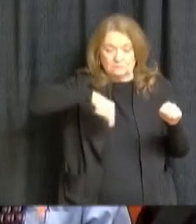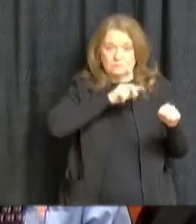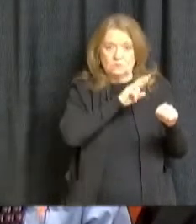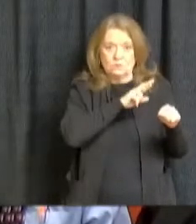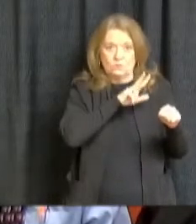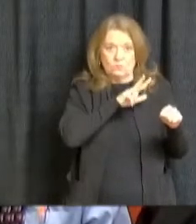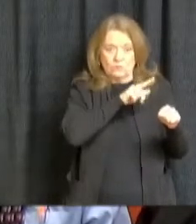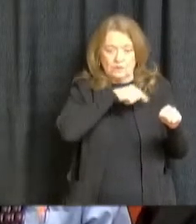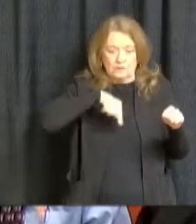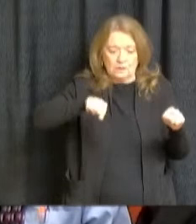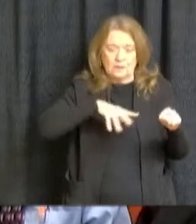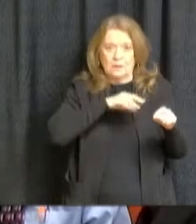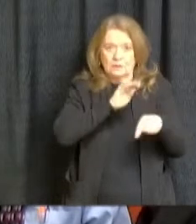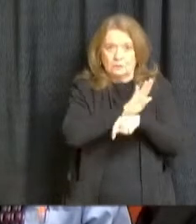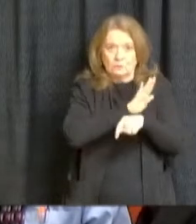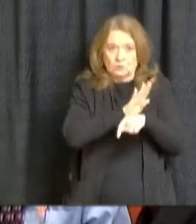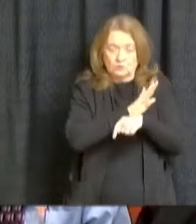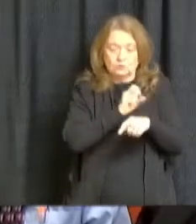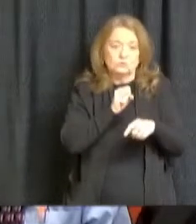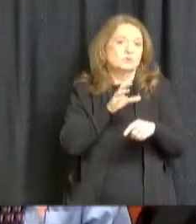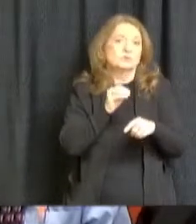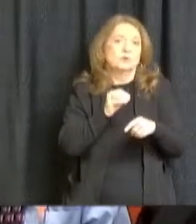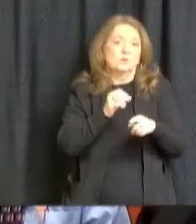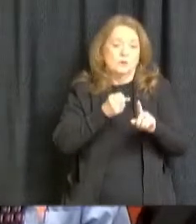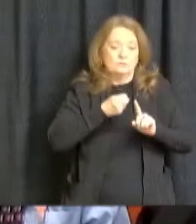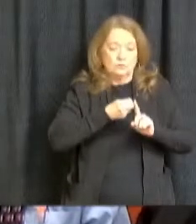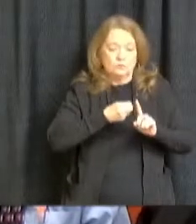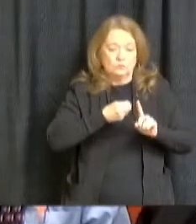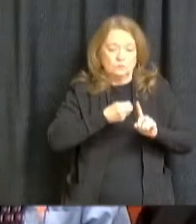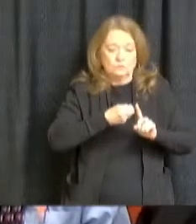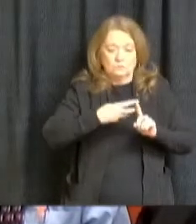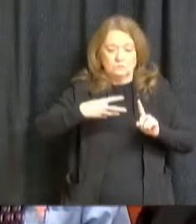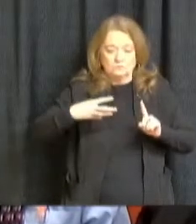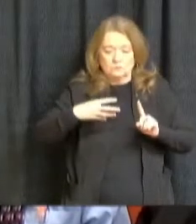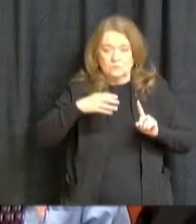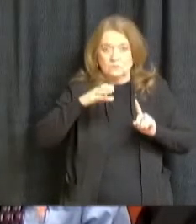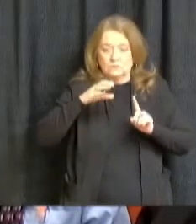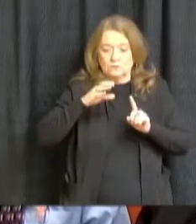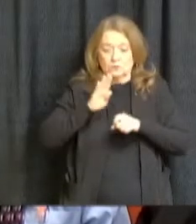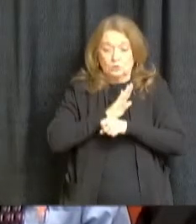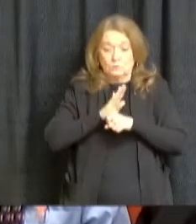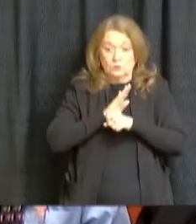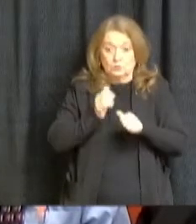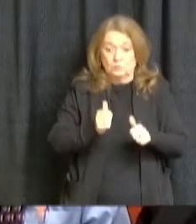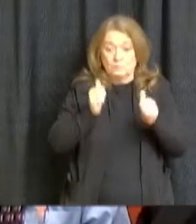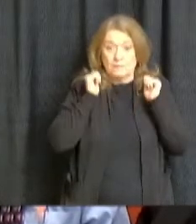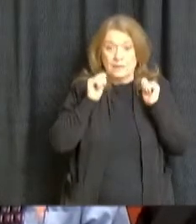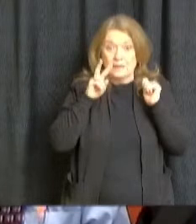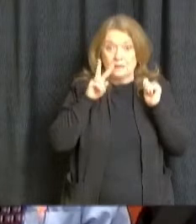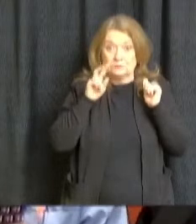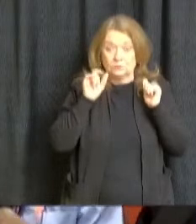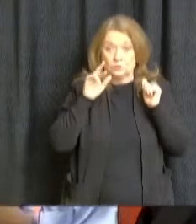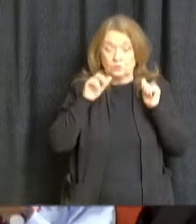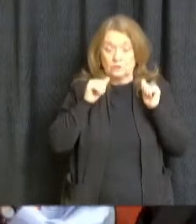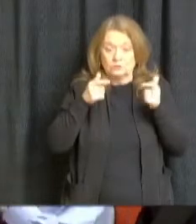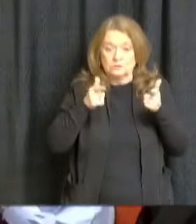R3 and commercial. So extending the commercial back 2 acres, letting us have these extra